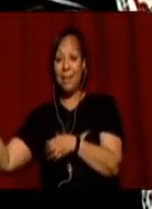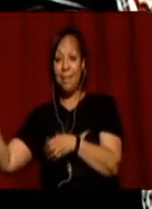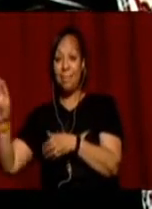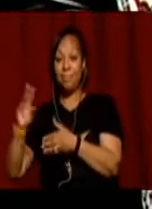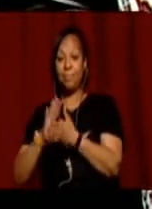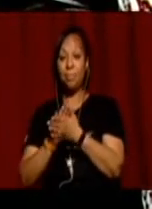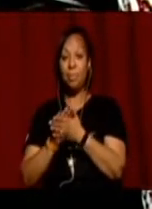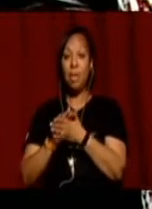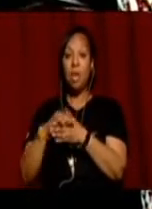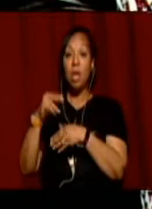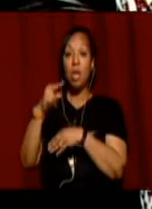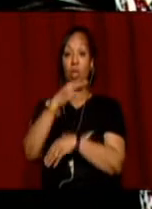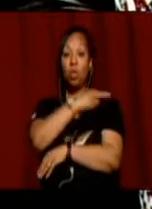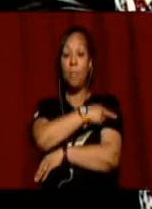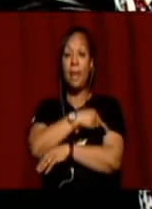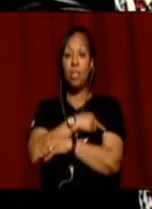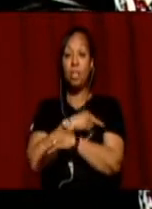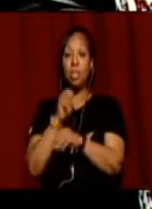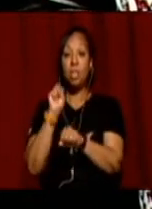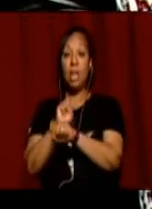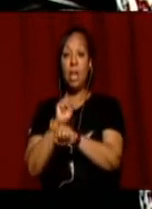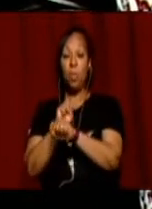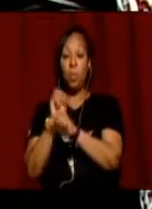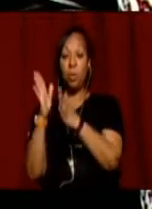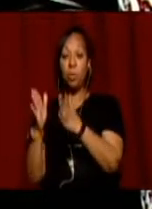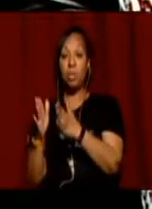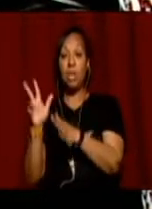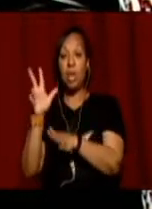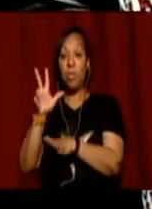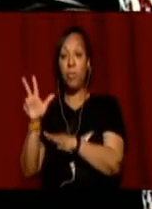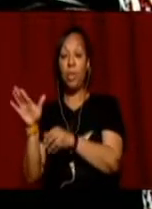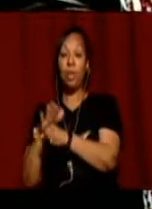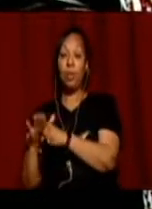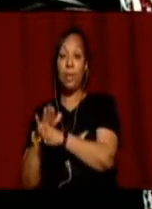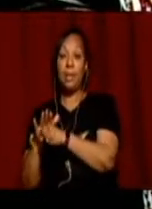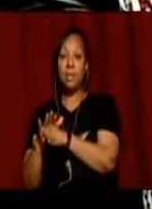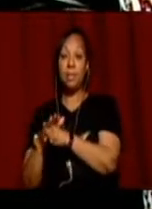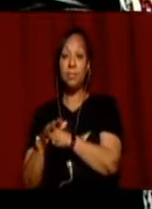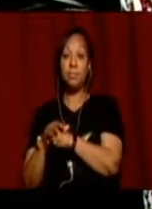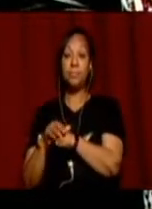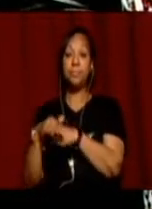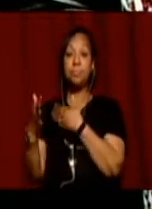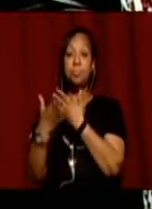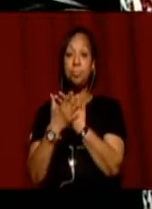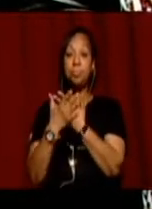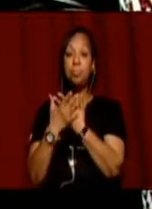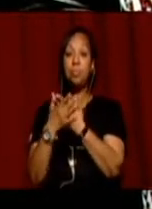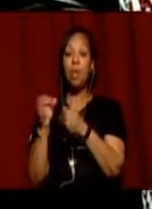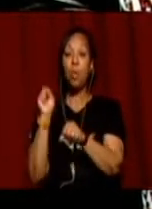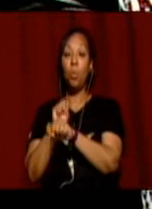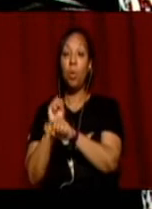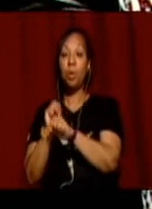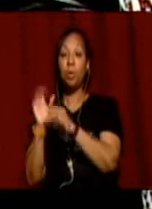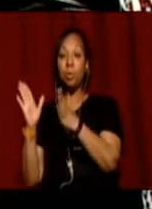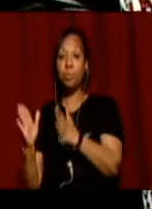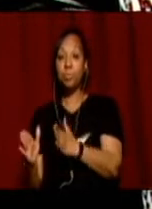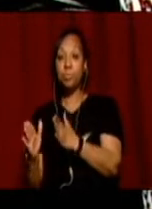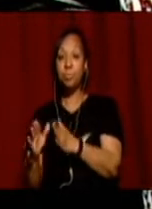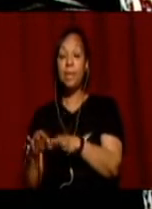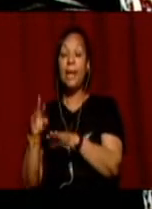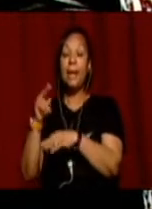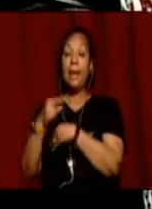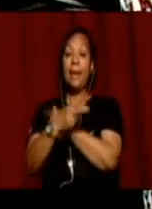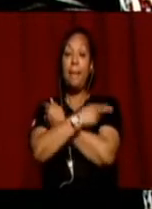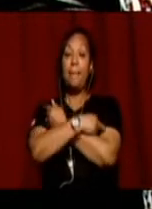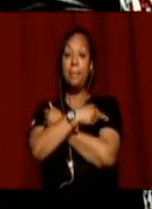testing our patients and our employees in all three locations. So detainees and staff at the jail, patients and staff